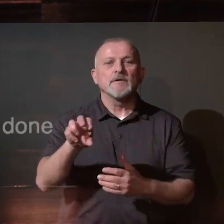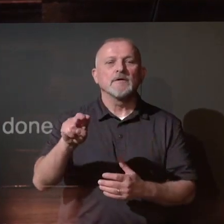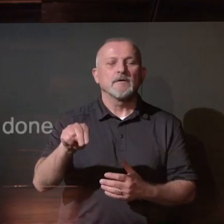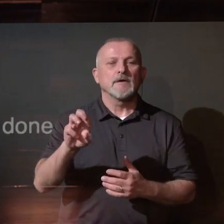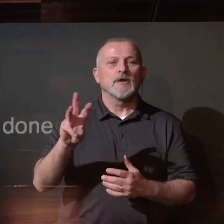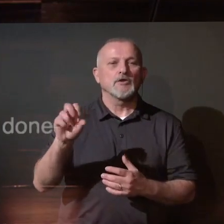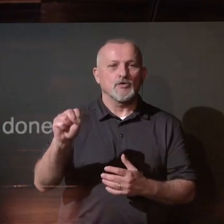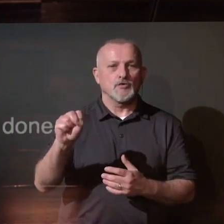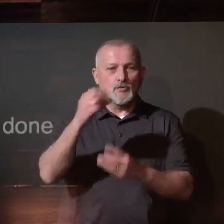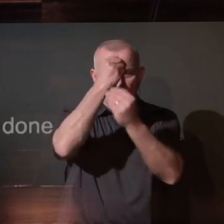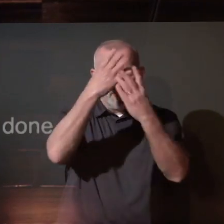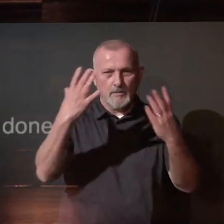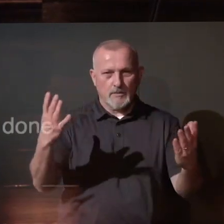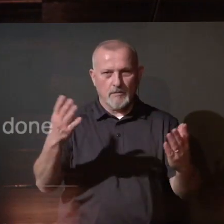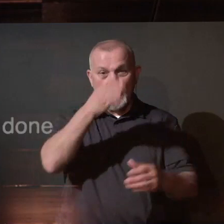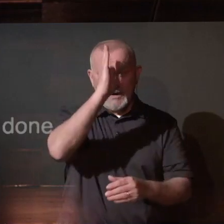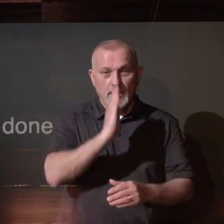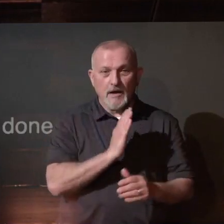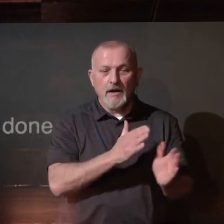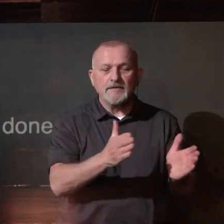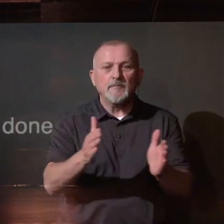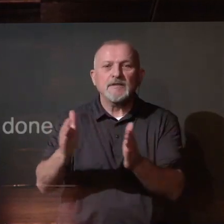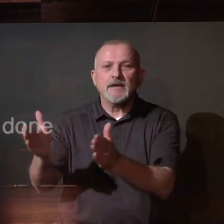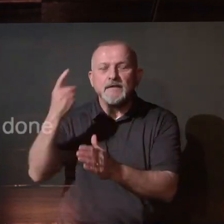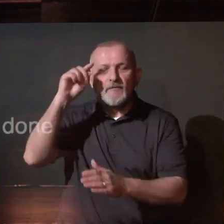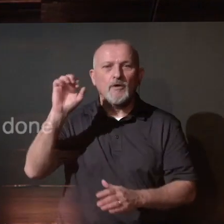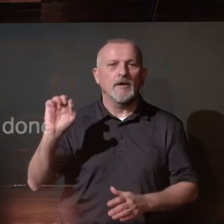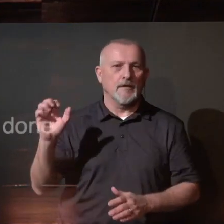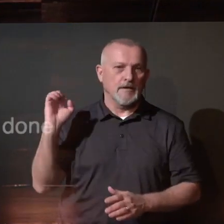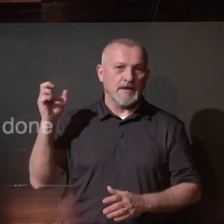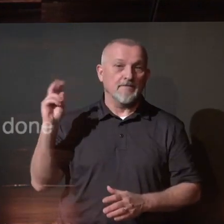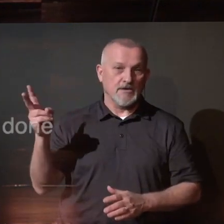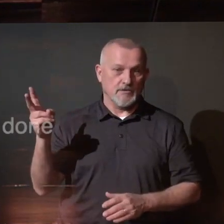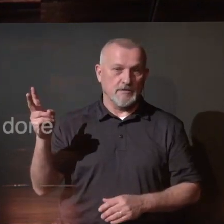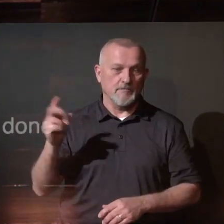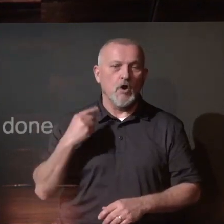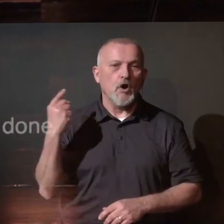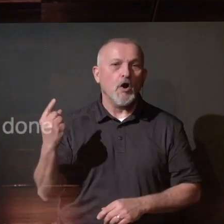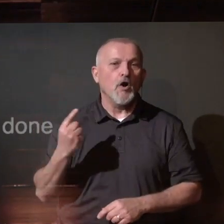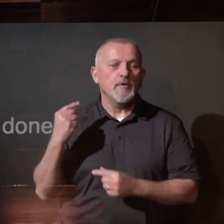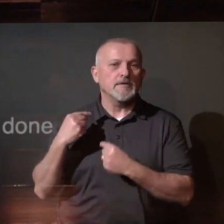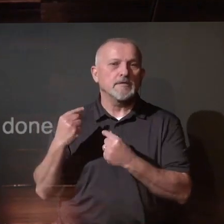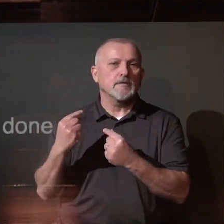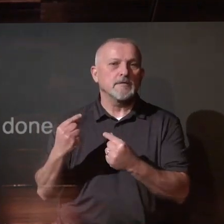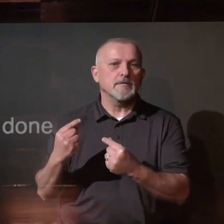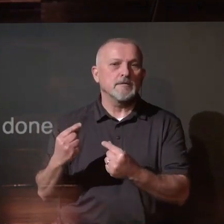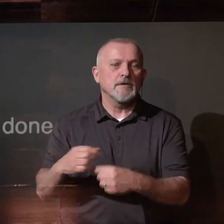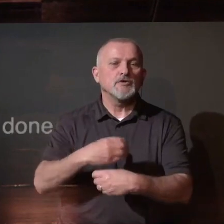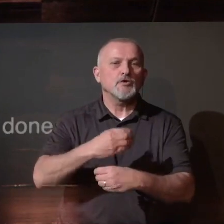God's plan and strategy of evangelism has always been through